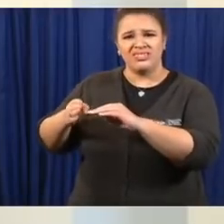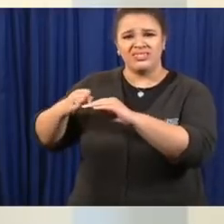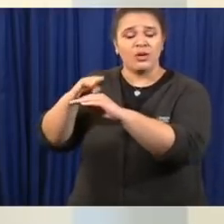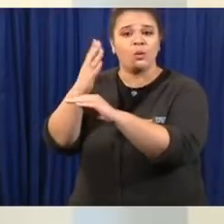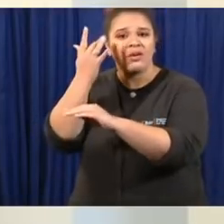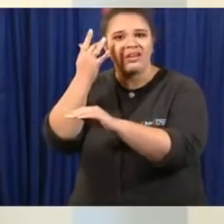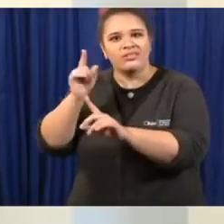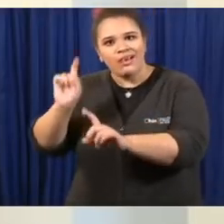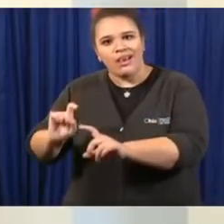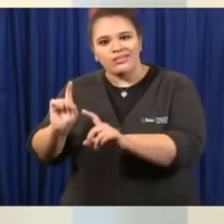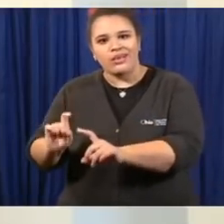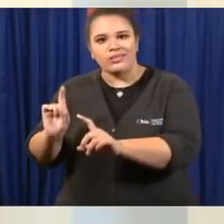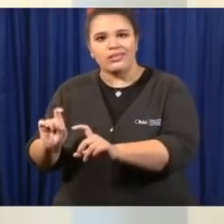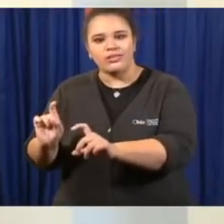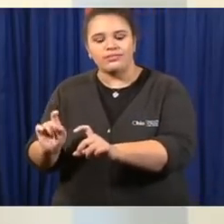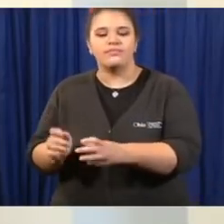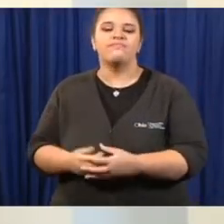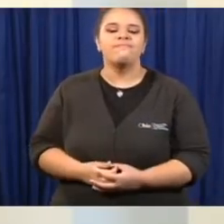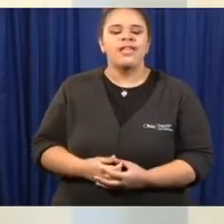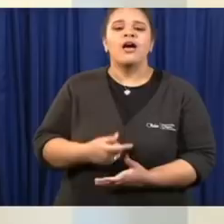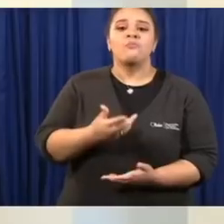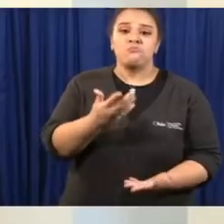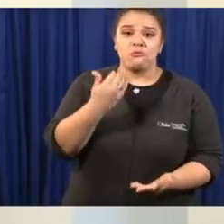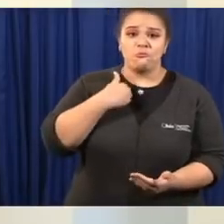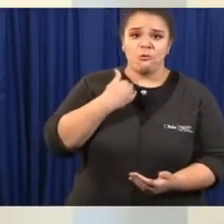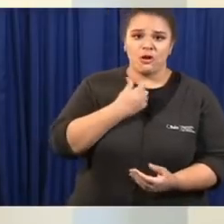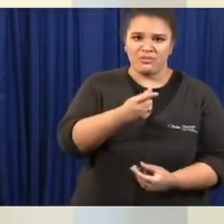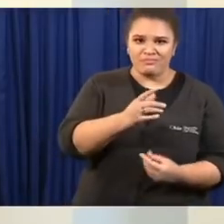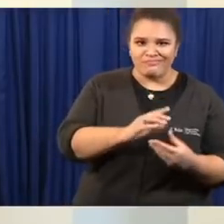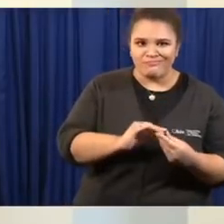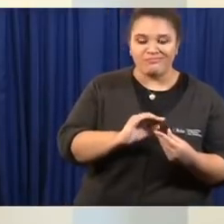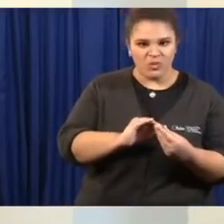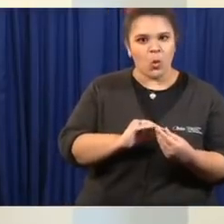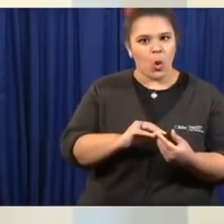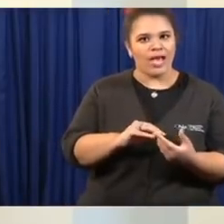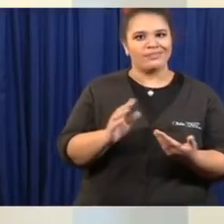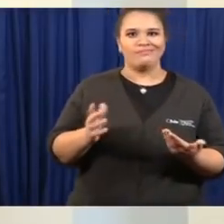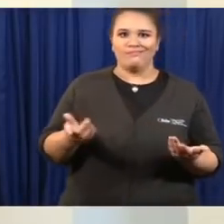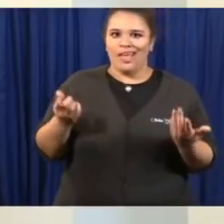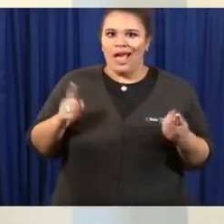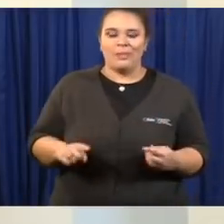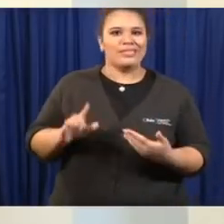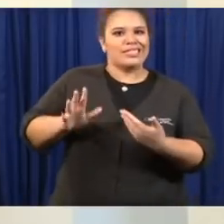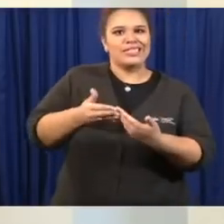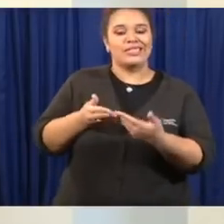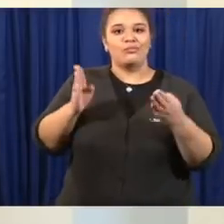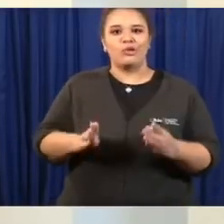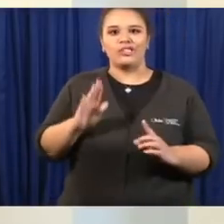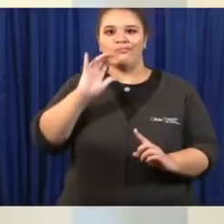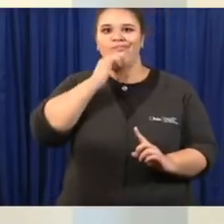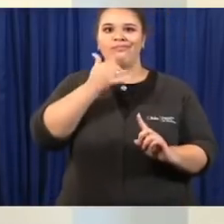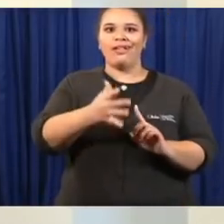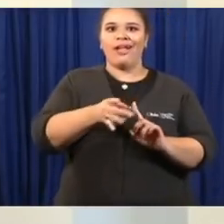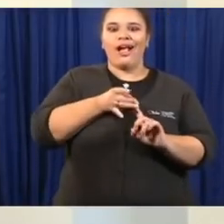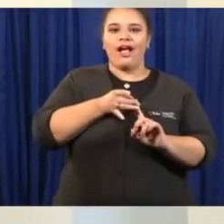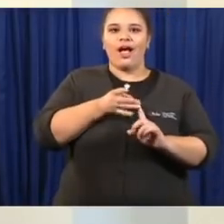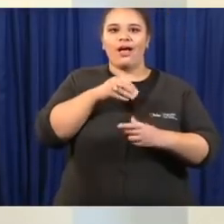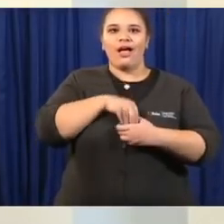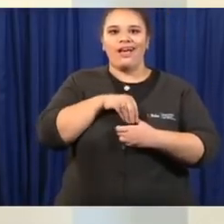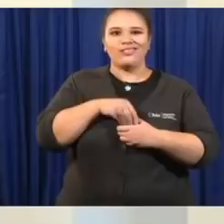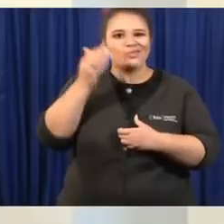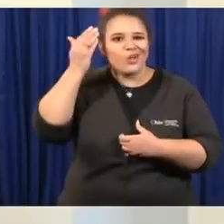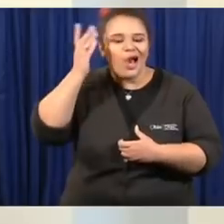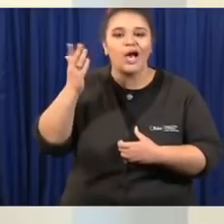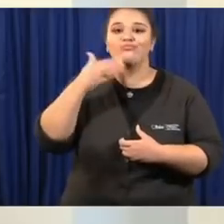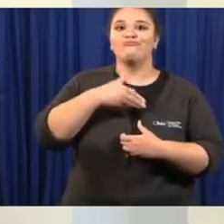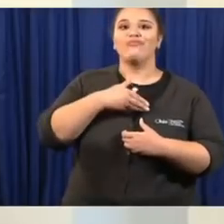you've talked about show that this can be easily spread among asymptomatic carriers. And we're also seeing a